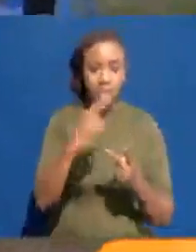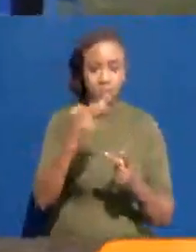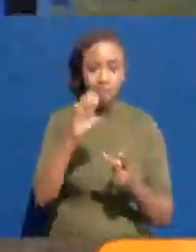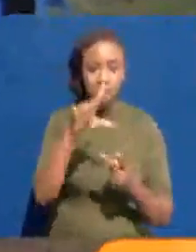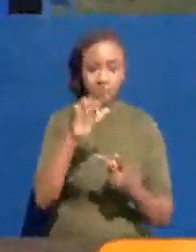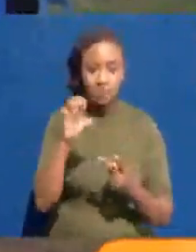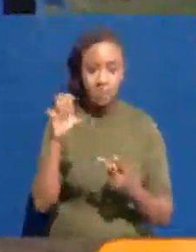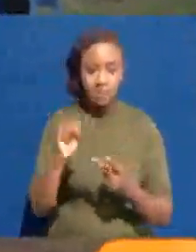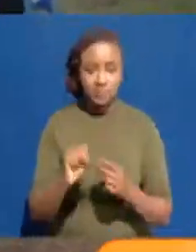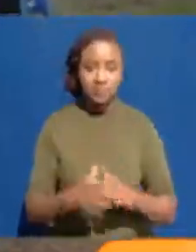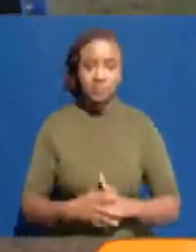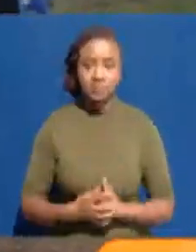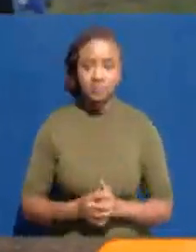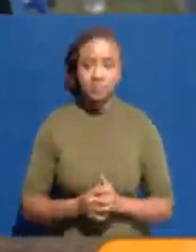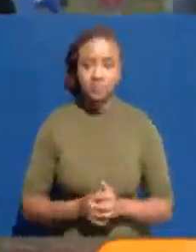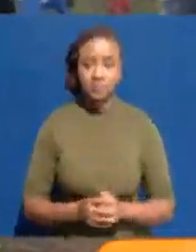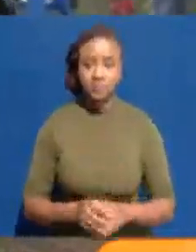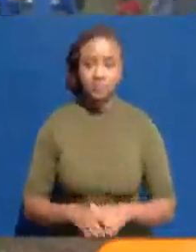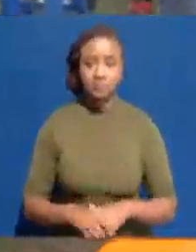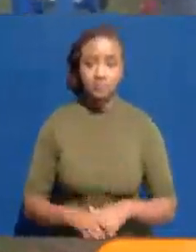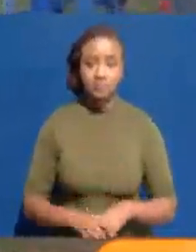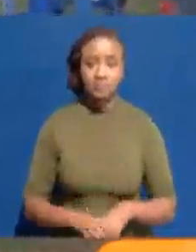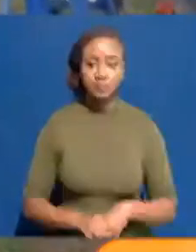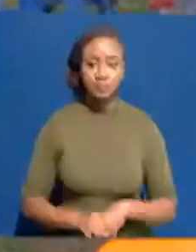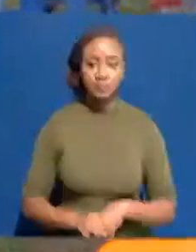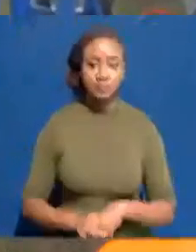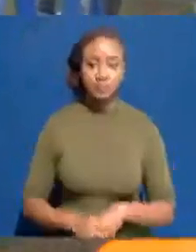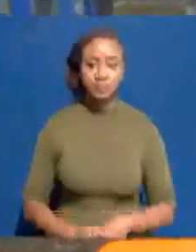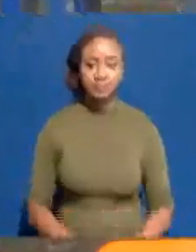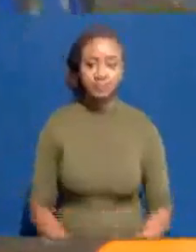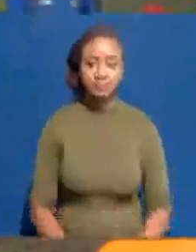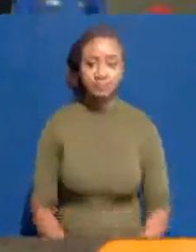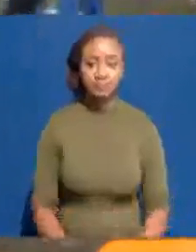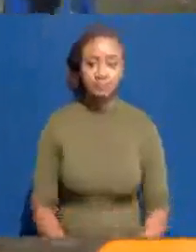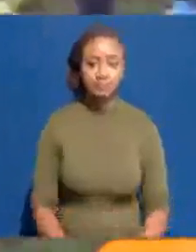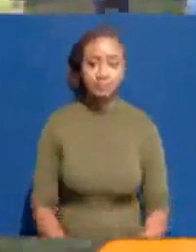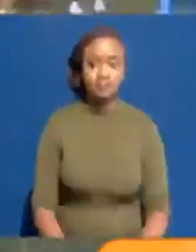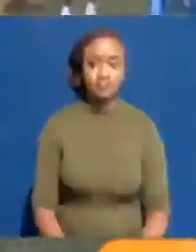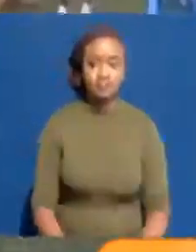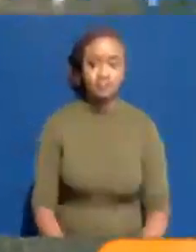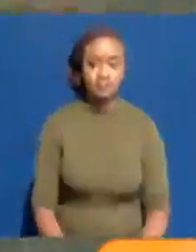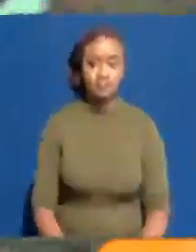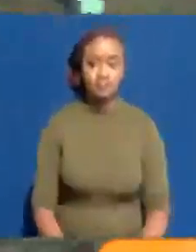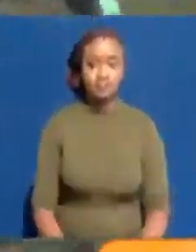Thank you. Thank you guys.